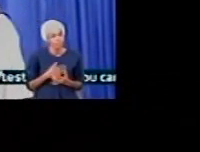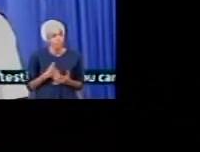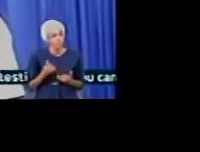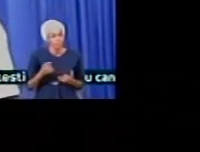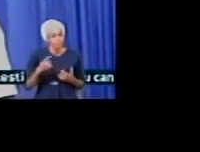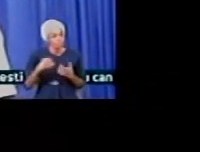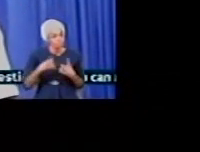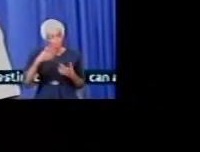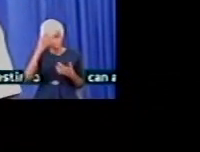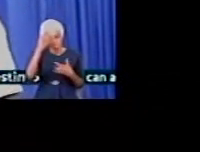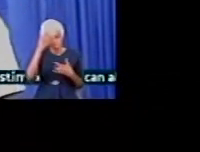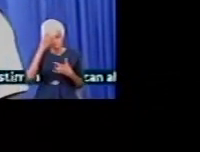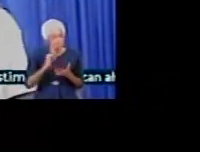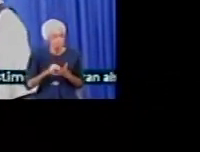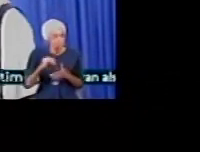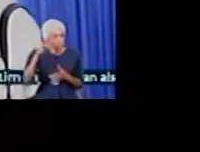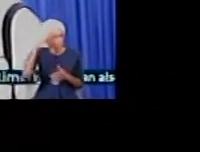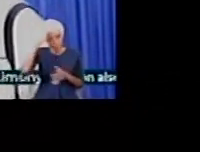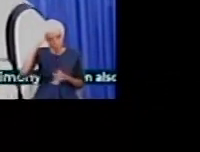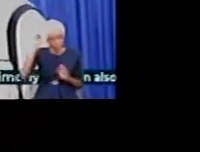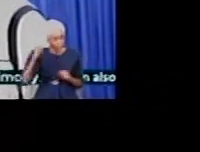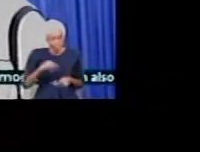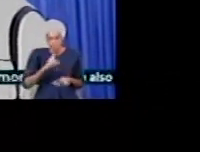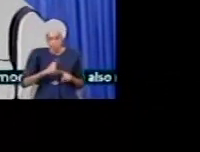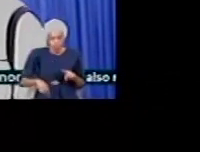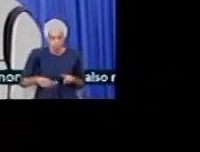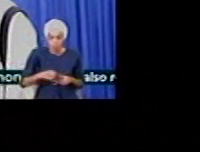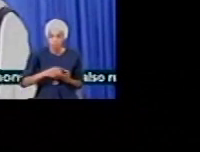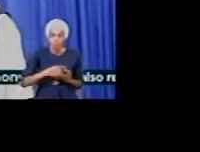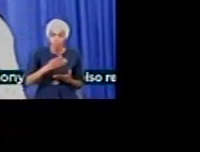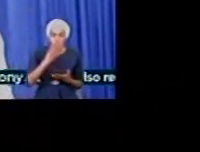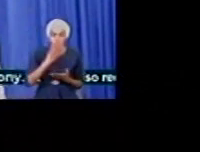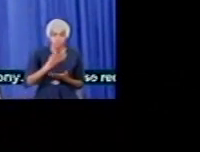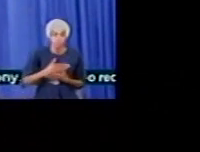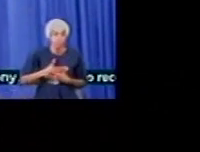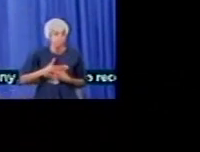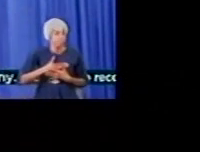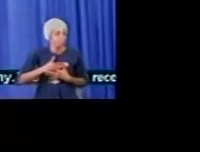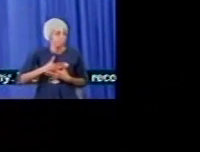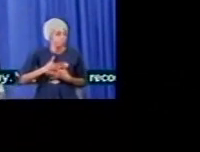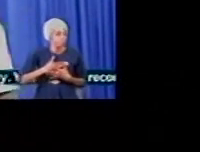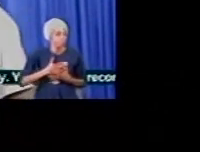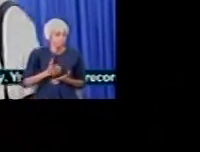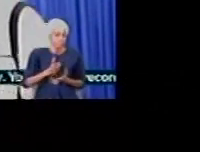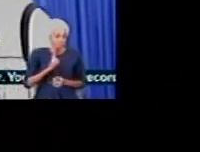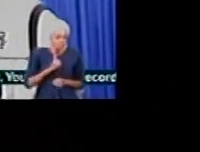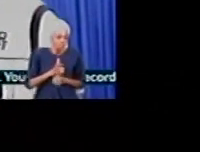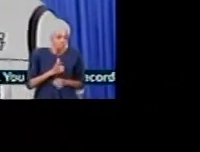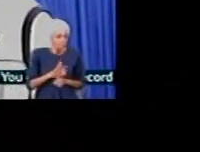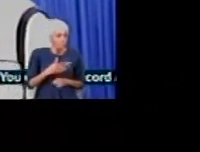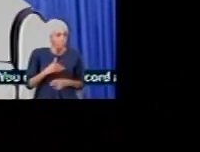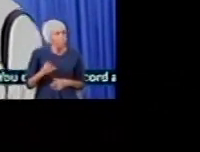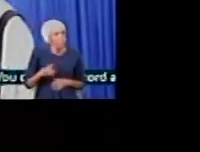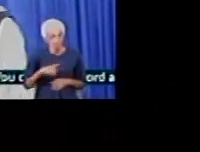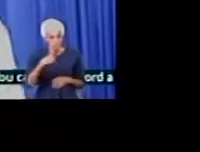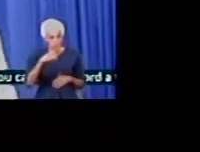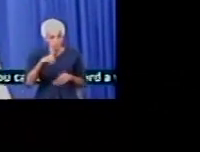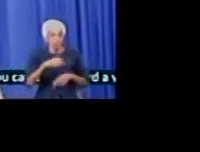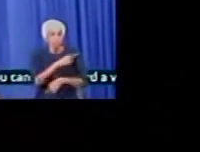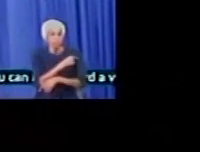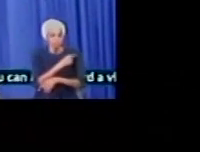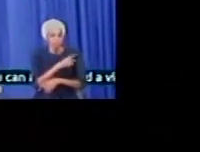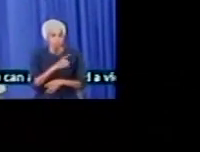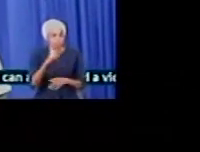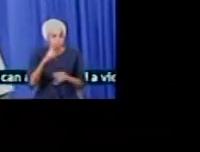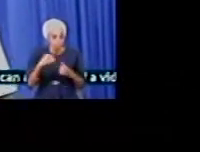would be having an operation next month for it. And when the pastor was praying, I was telling God that,